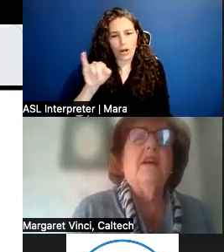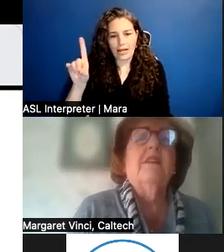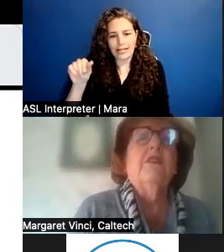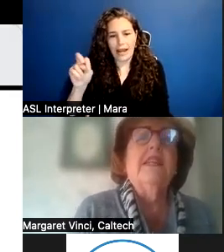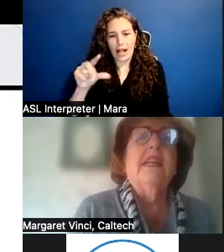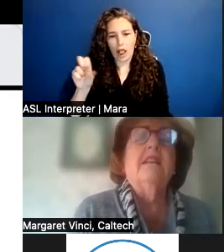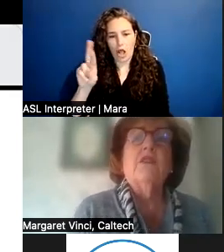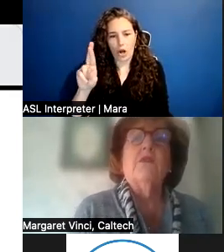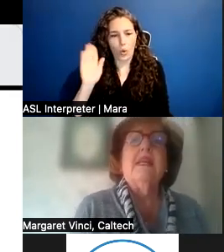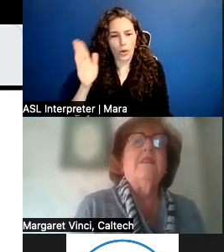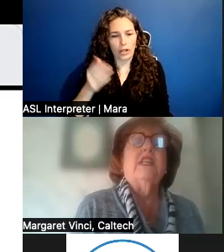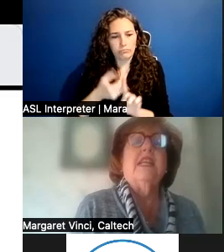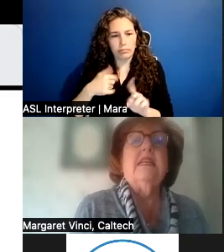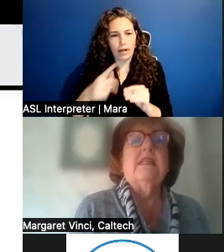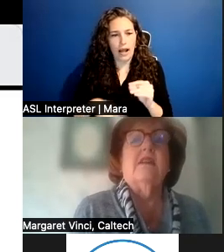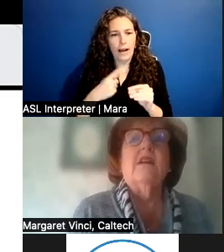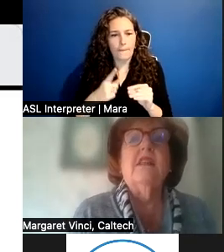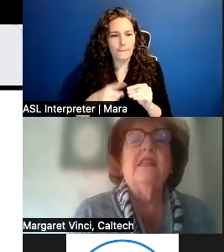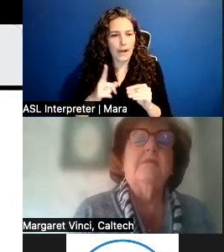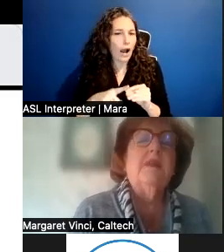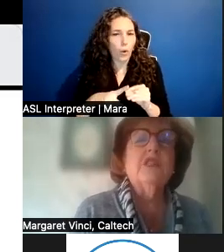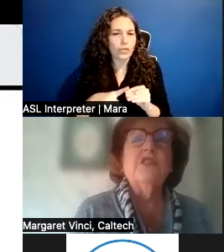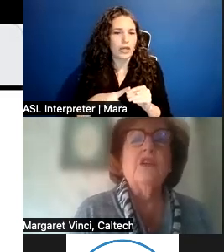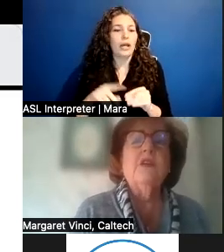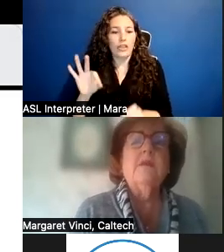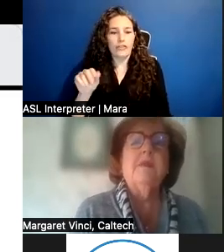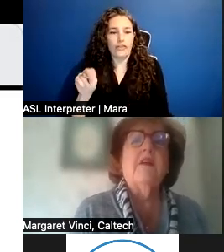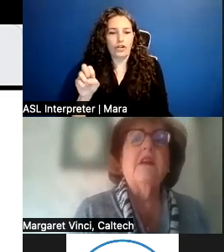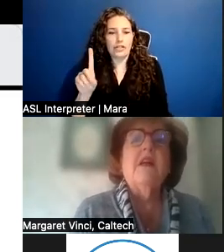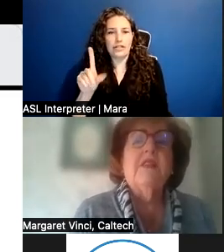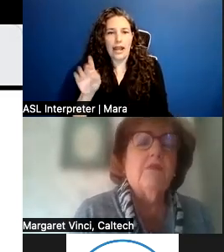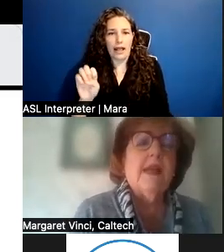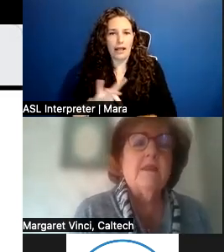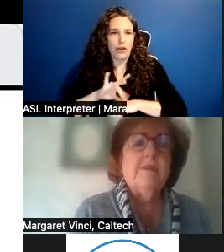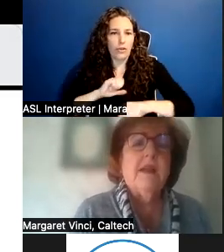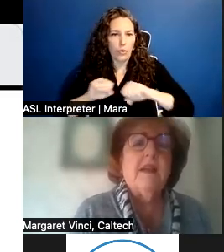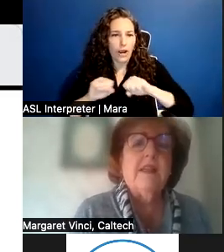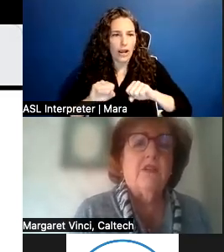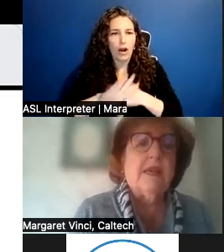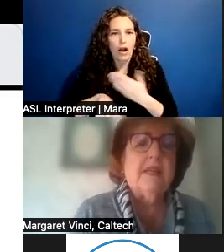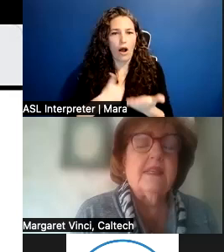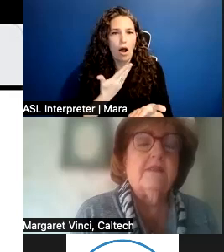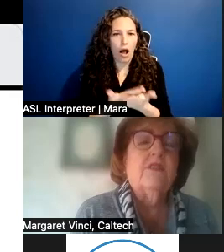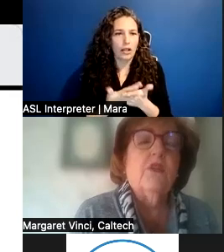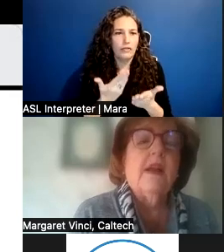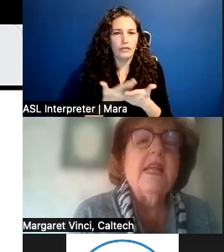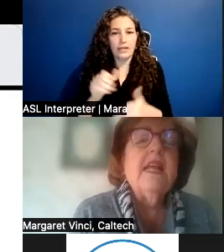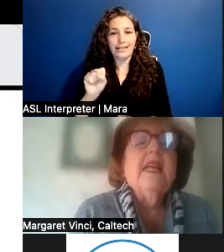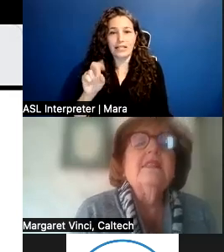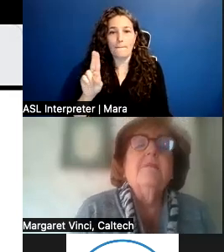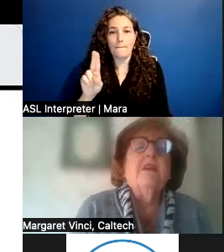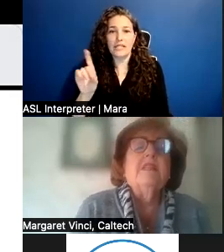about the Ferndale earthquake and educate us on the subduction zone up there, threat up there and the earthquake itself. So